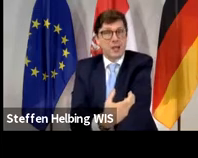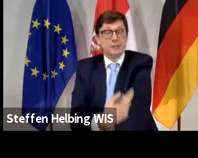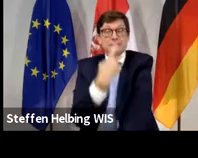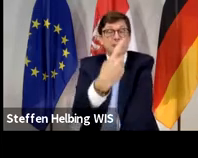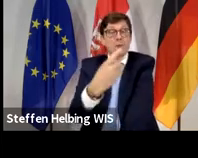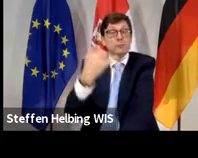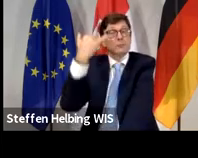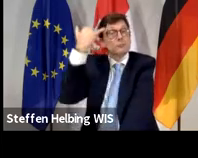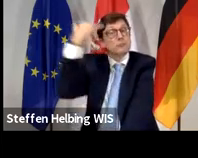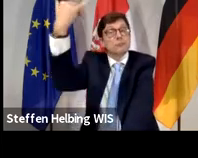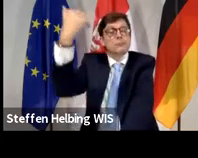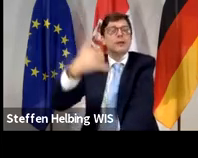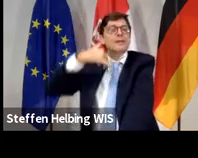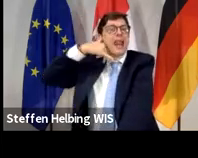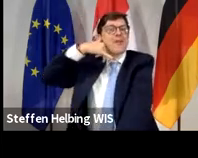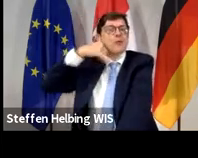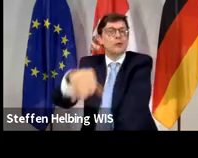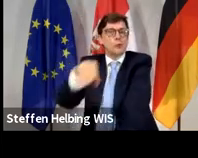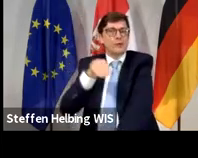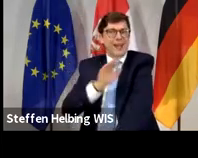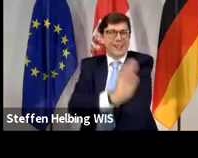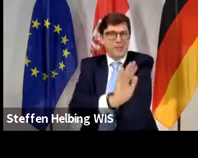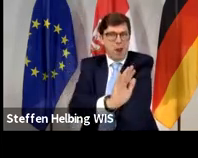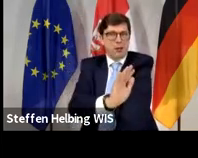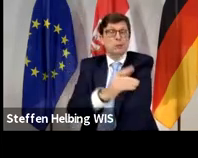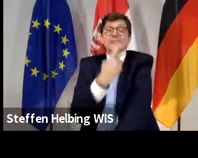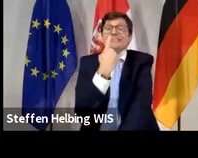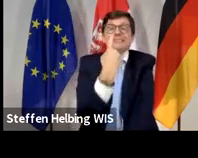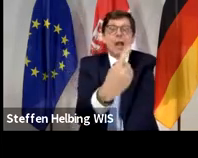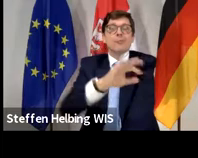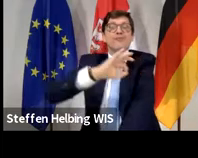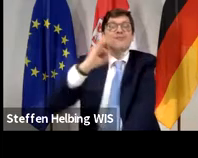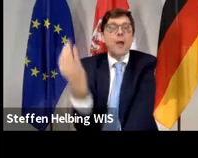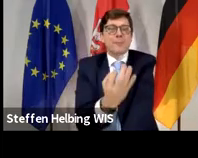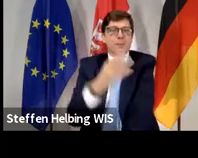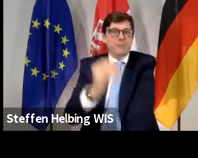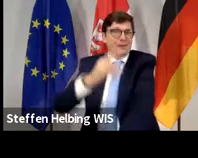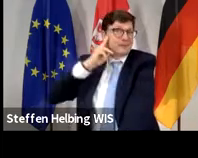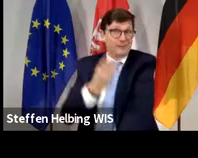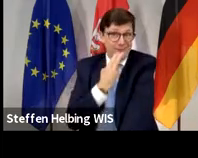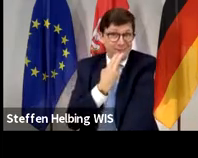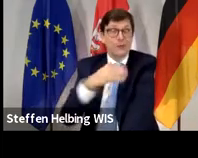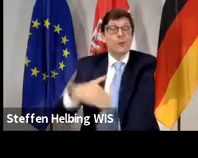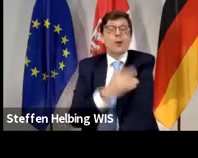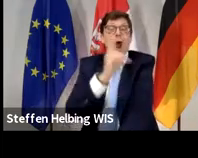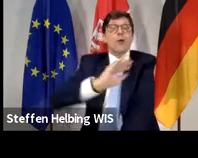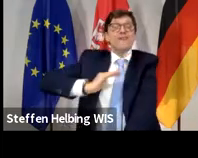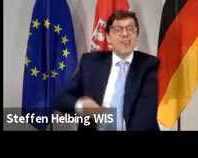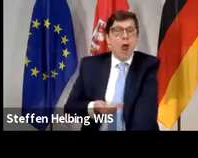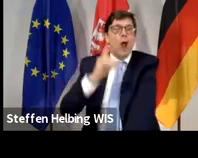Maybe you remember Alexander Graham Bell, and he was the inventor of the telephone, and his family was